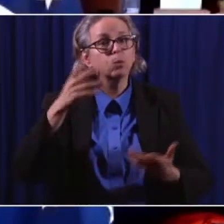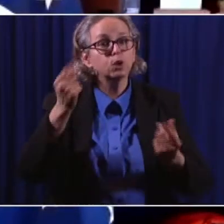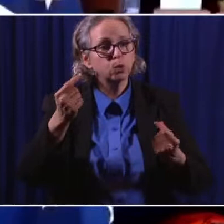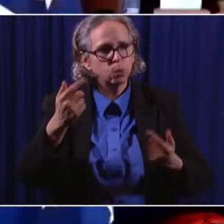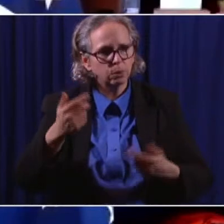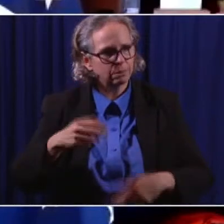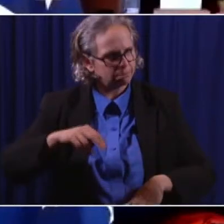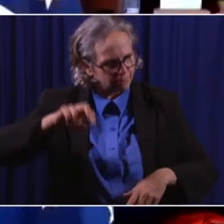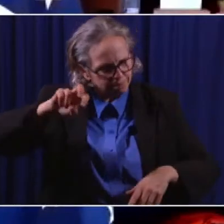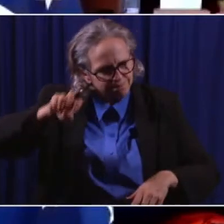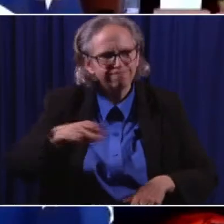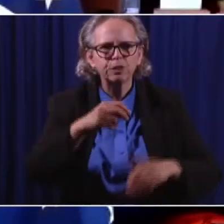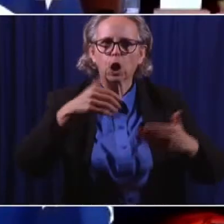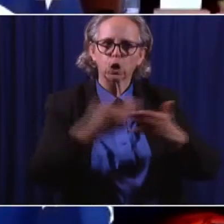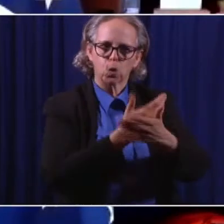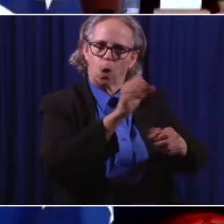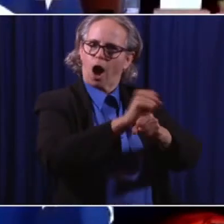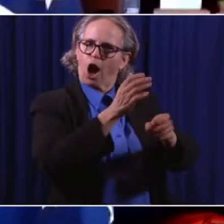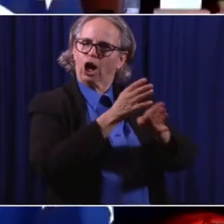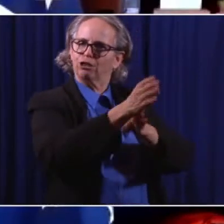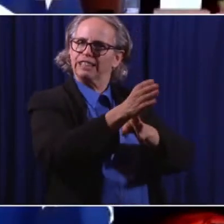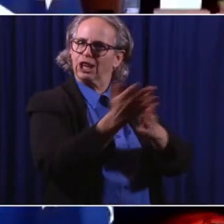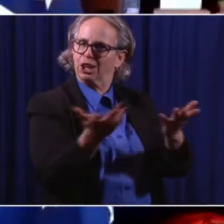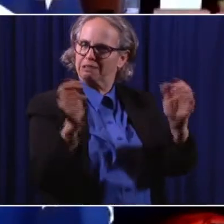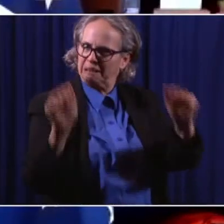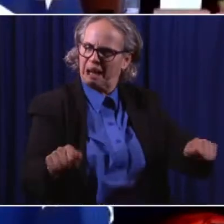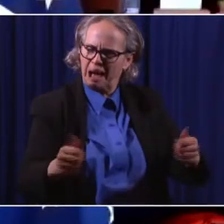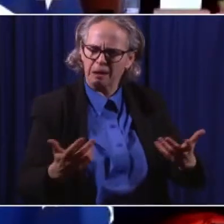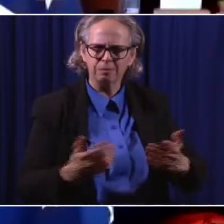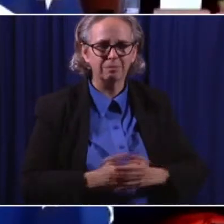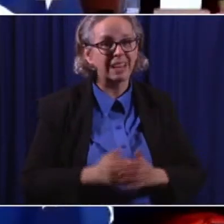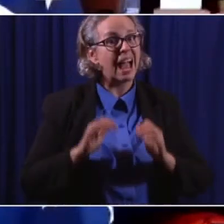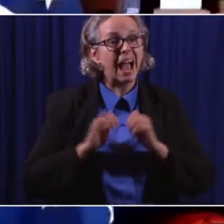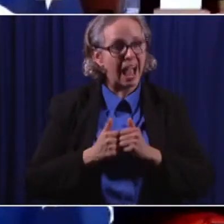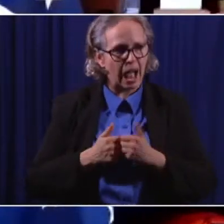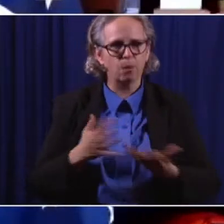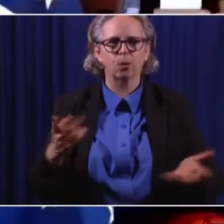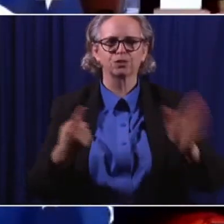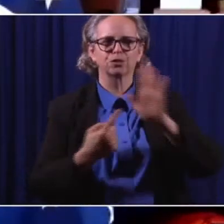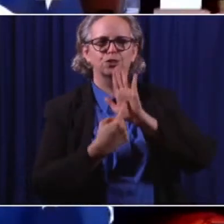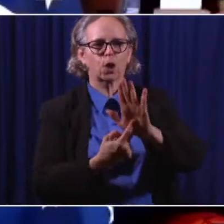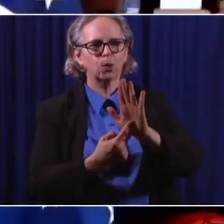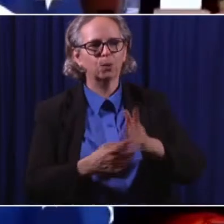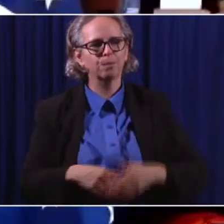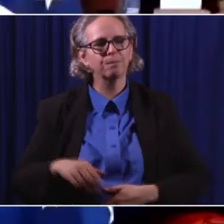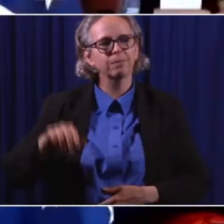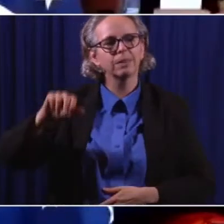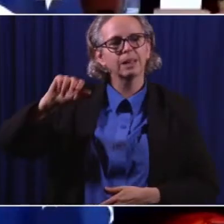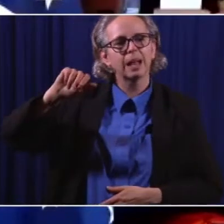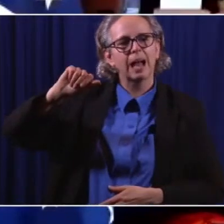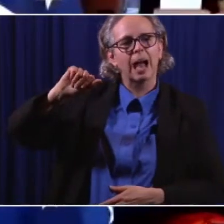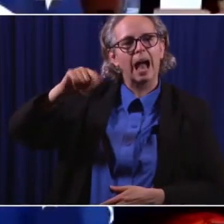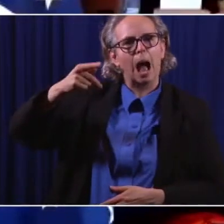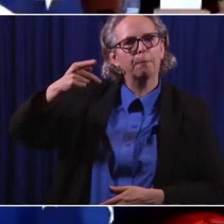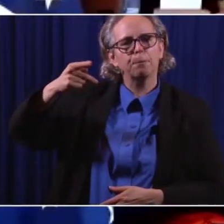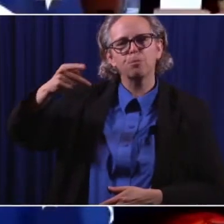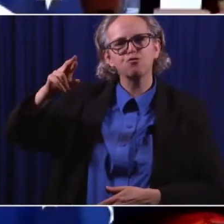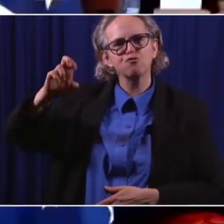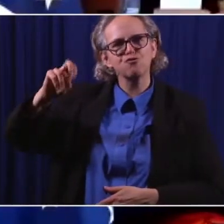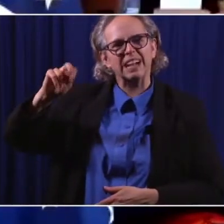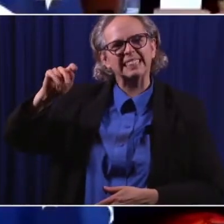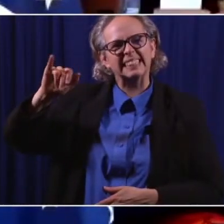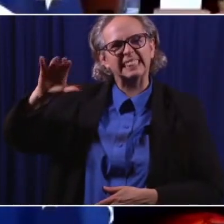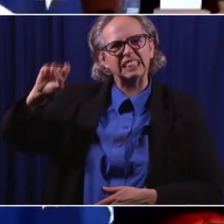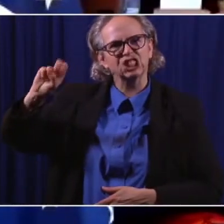would like to focus on today is apprenticeships. Ohio is currently ranked number 4 in the U.S. for the number of apprenticeships.